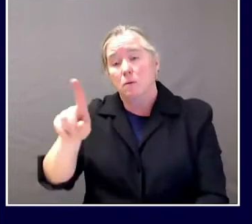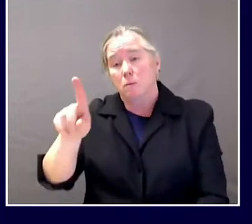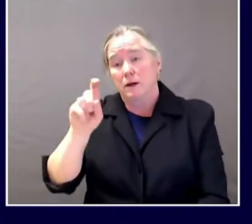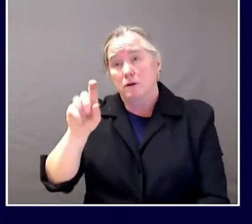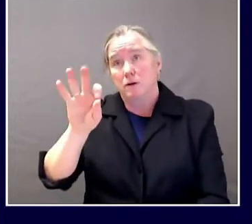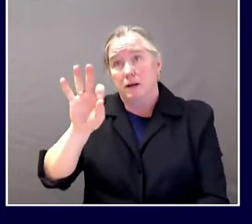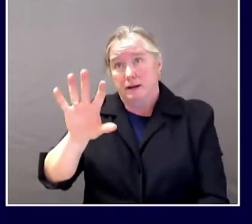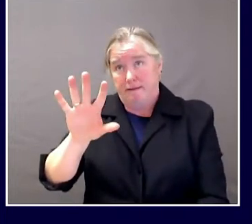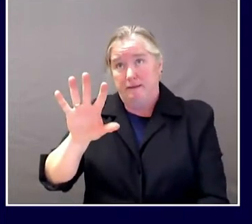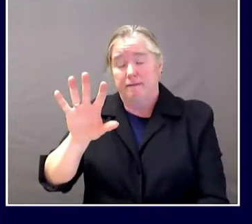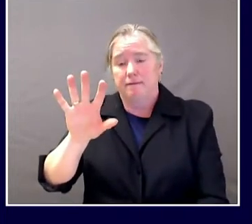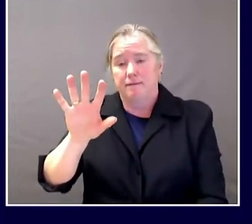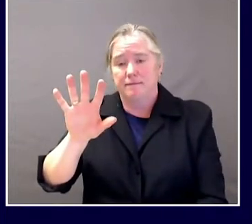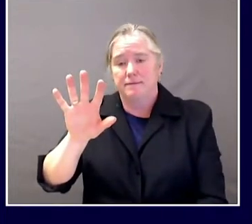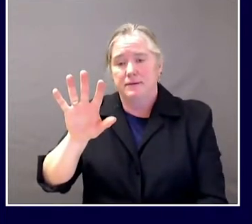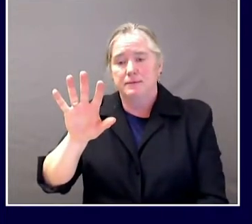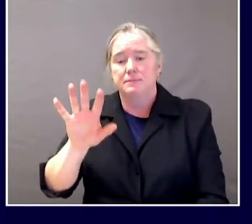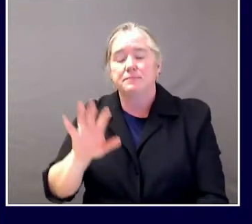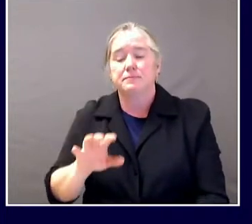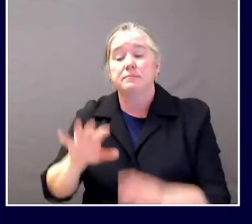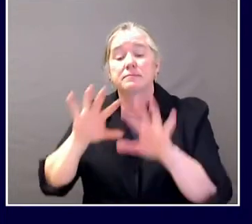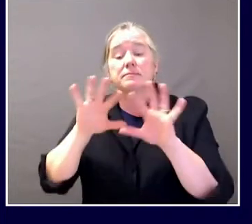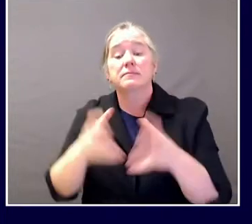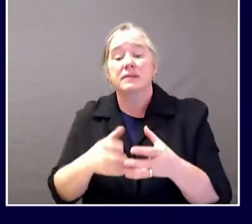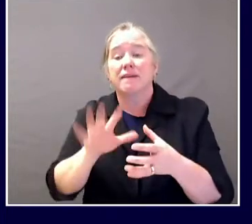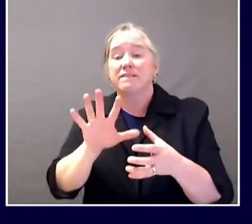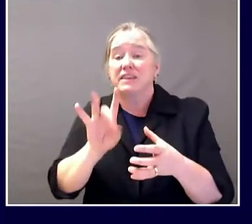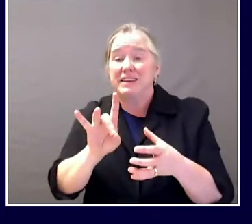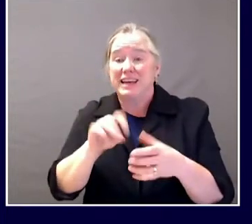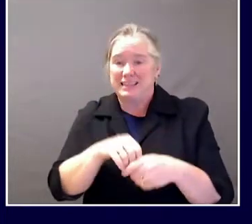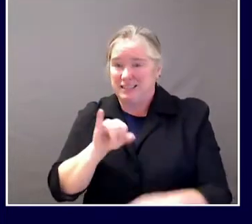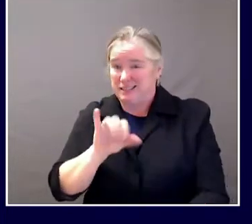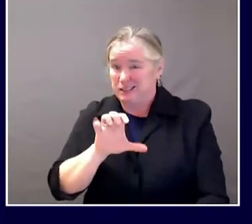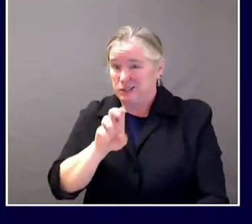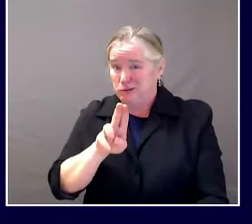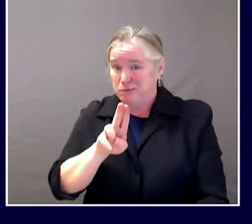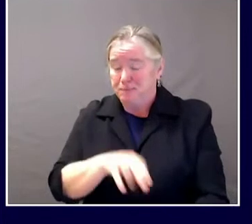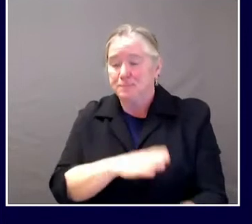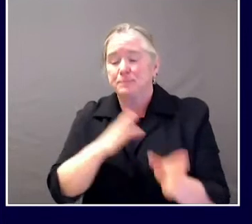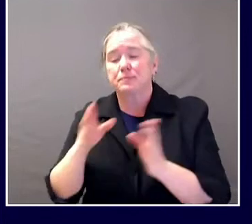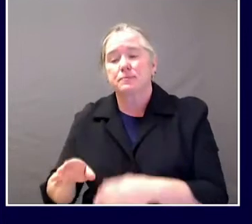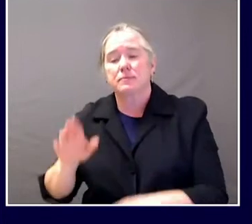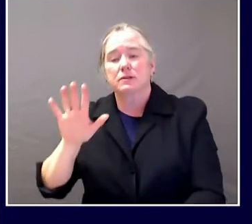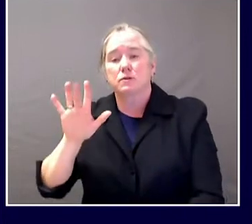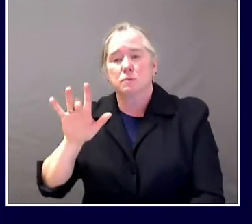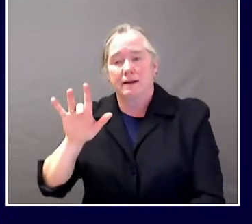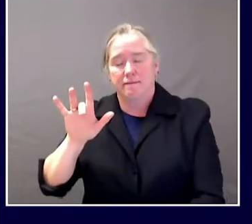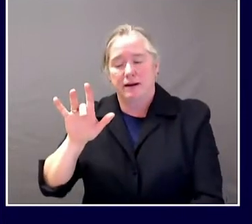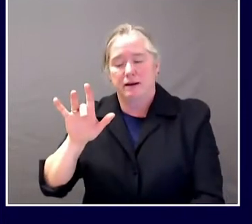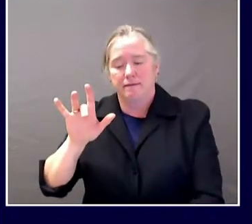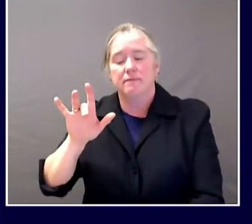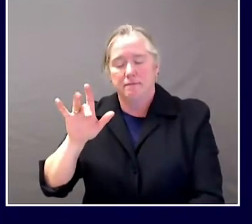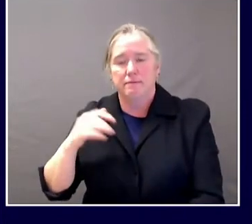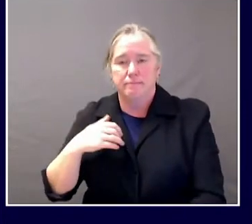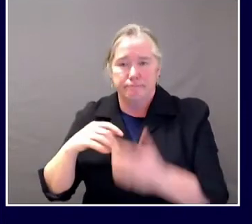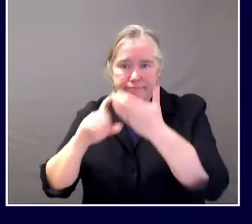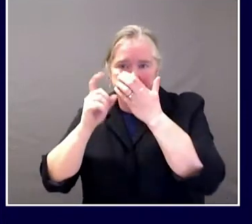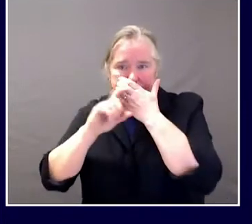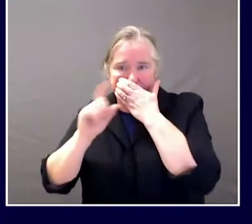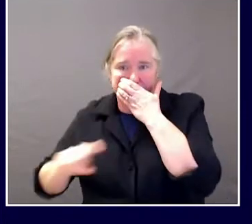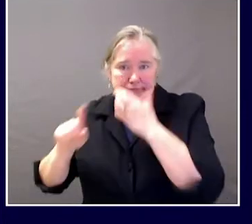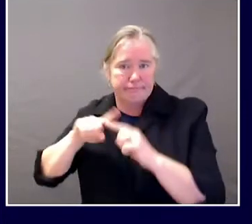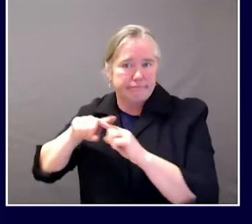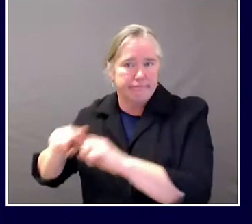195 are in the hospital. 58 of them are in a critical care unit, and 25 of them are on a